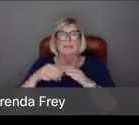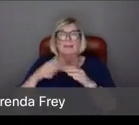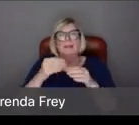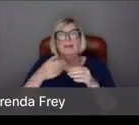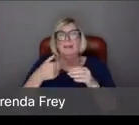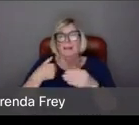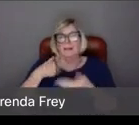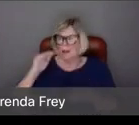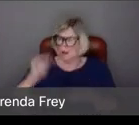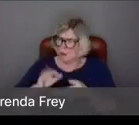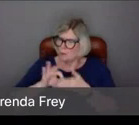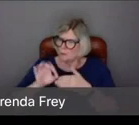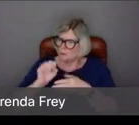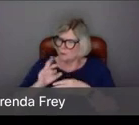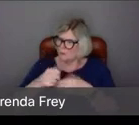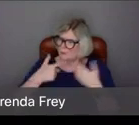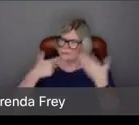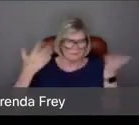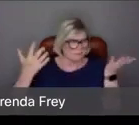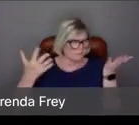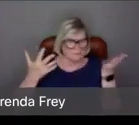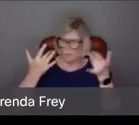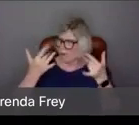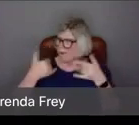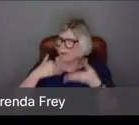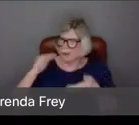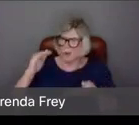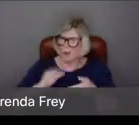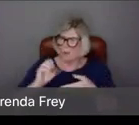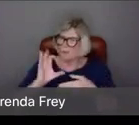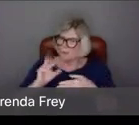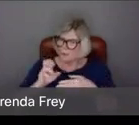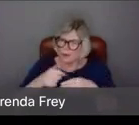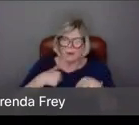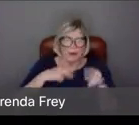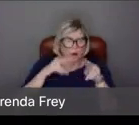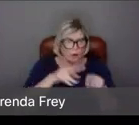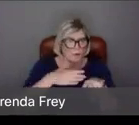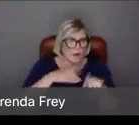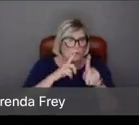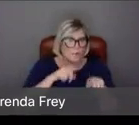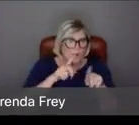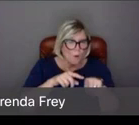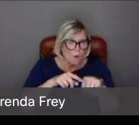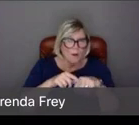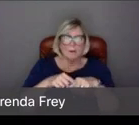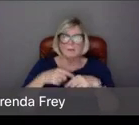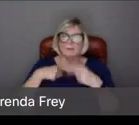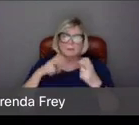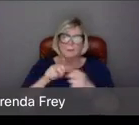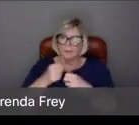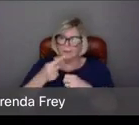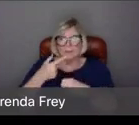low score and saying, well, what's contributing to this? And when I looked at my report and sat down with someone, they said, well, you've only had credit for like 18